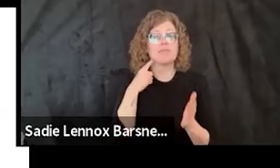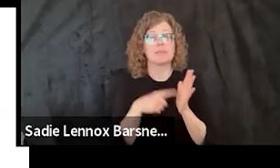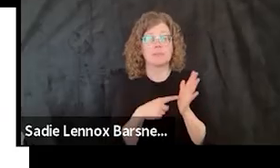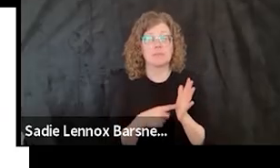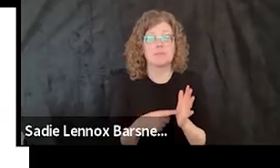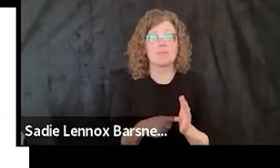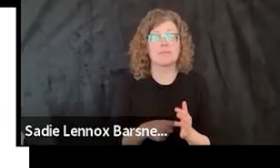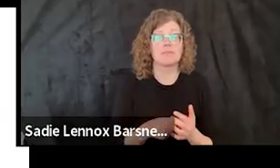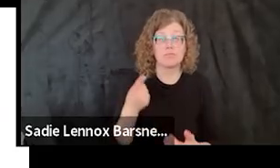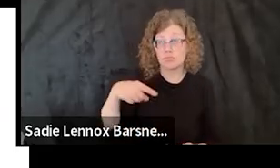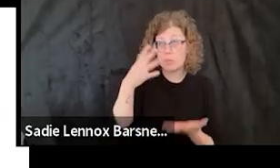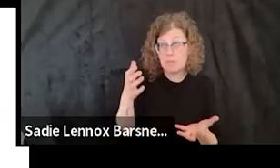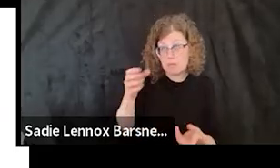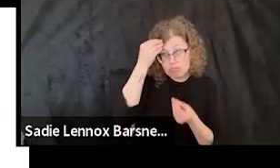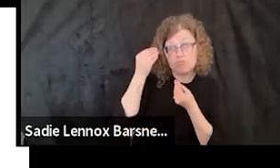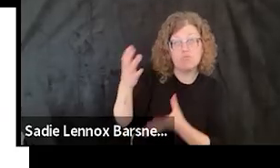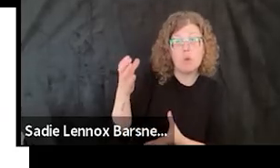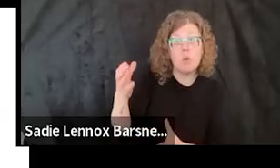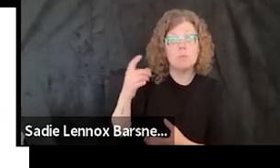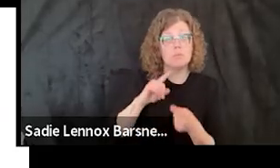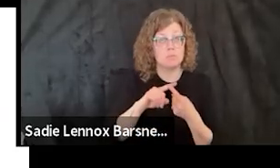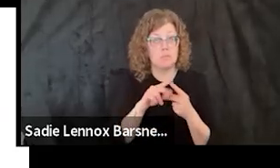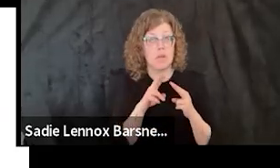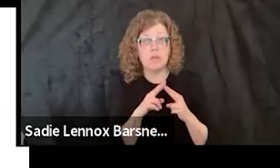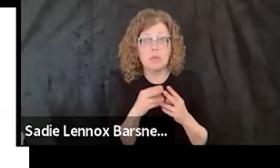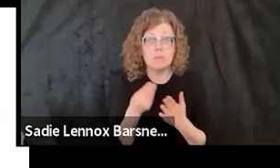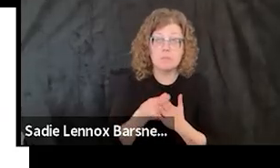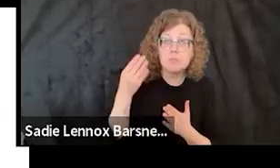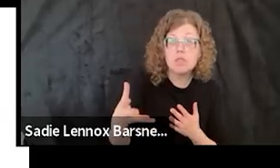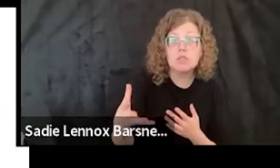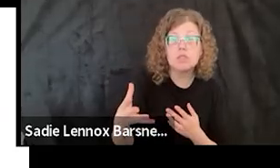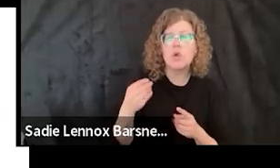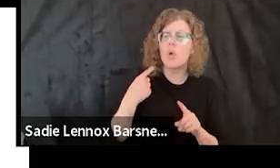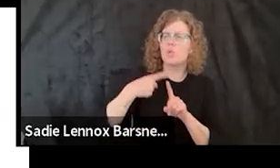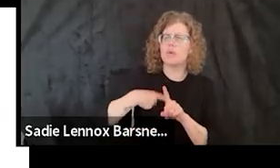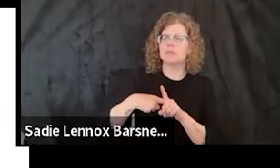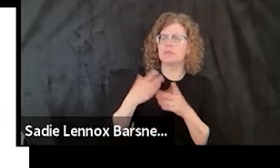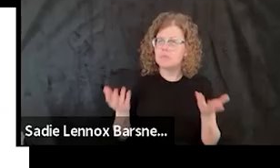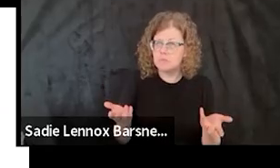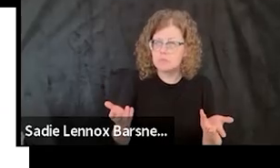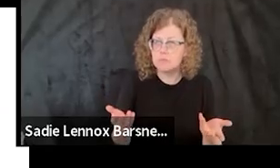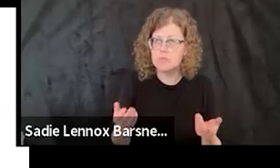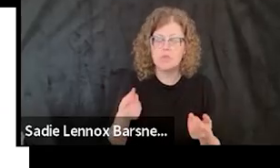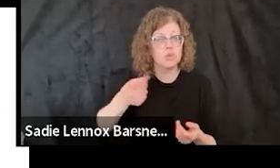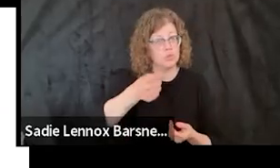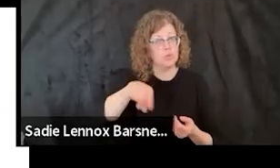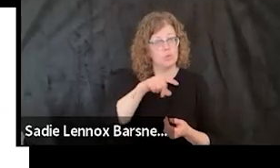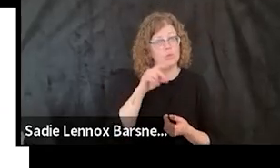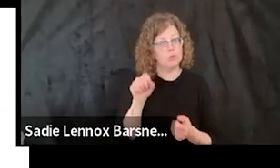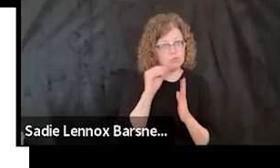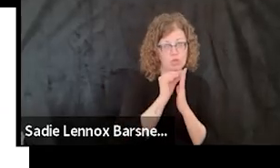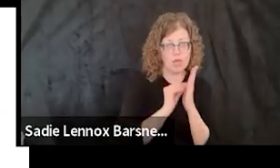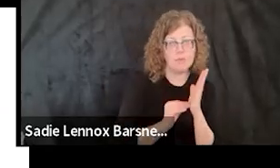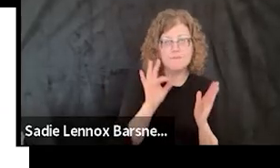indicate if something is purchased or rented. If you're outlining fees for different artists or